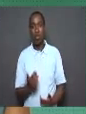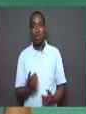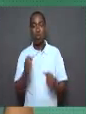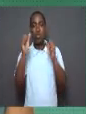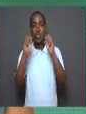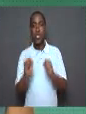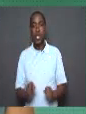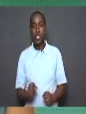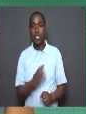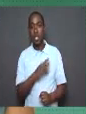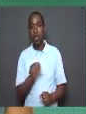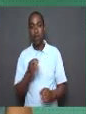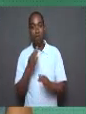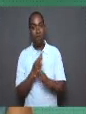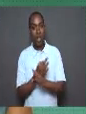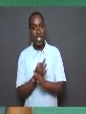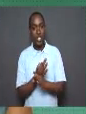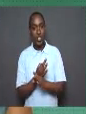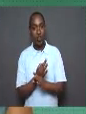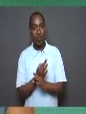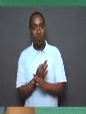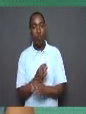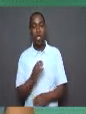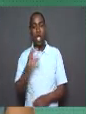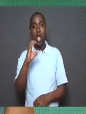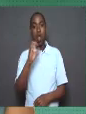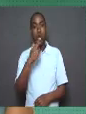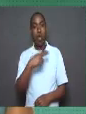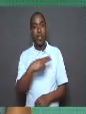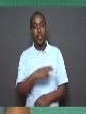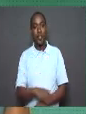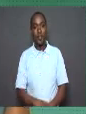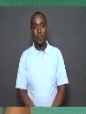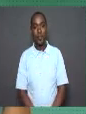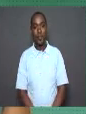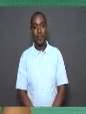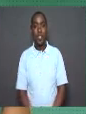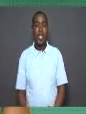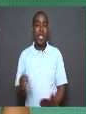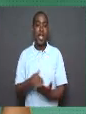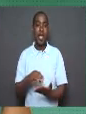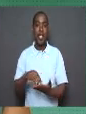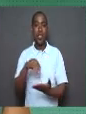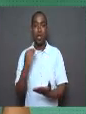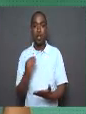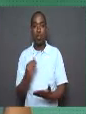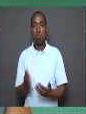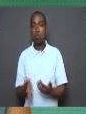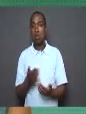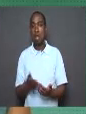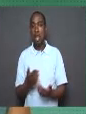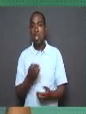structure and functions of carbohydrates. We learned about simple